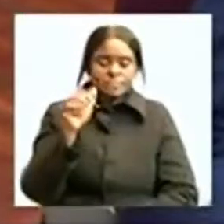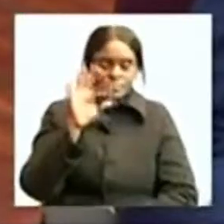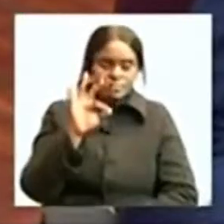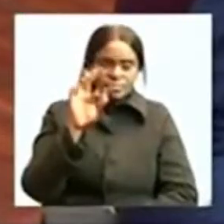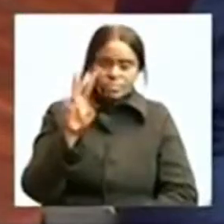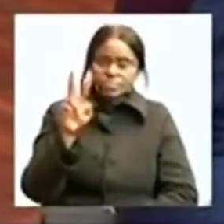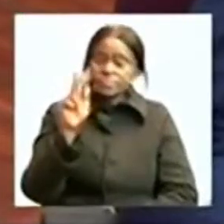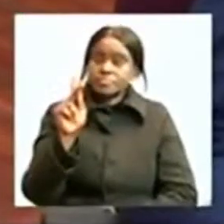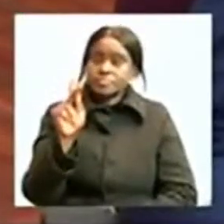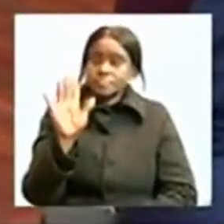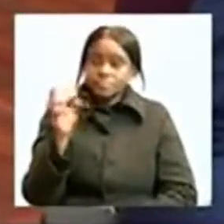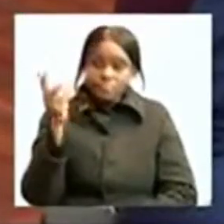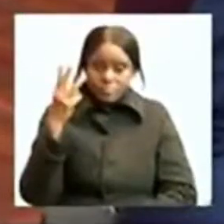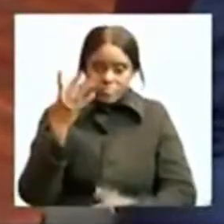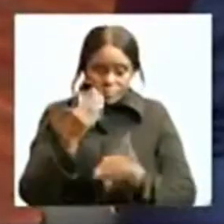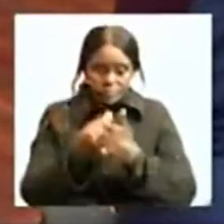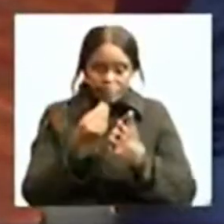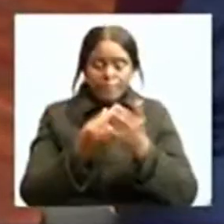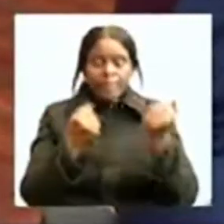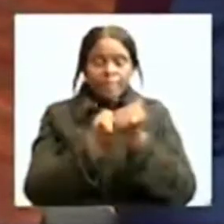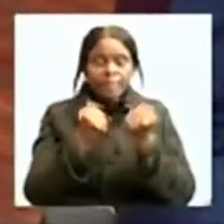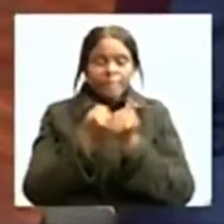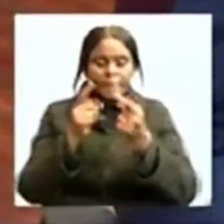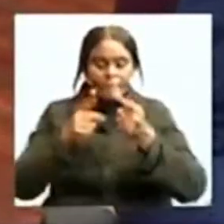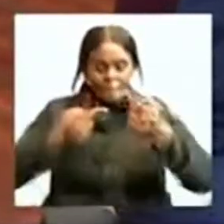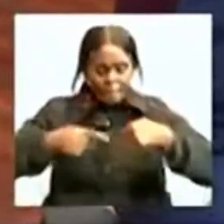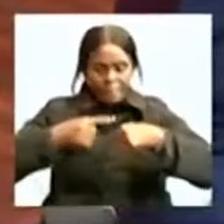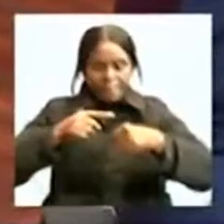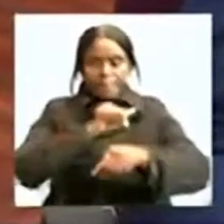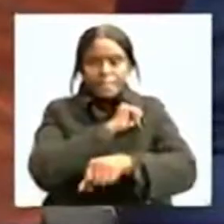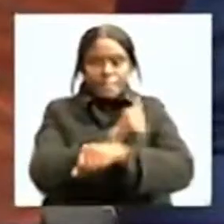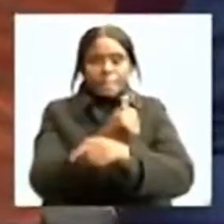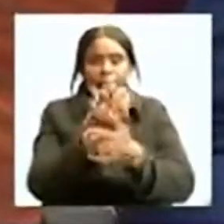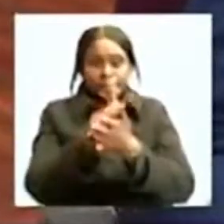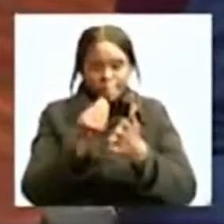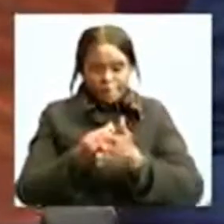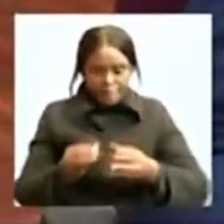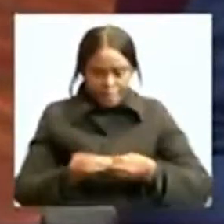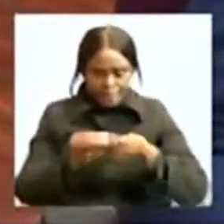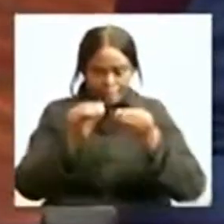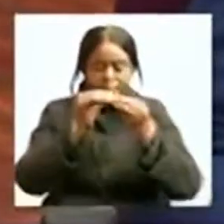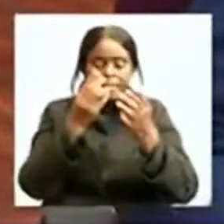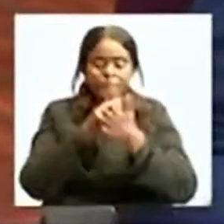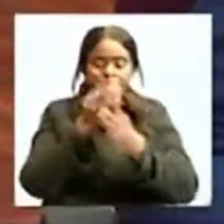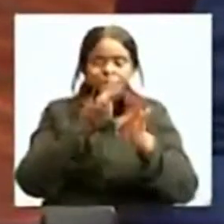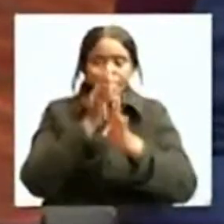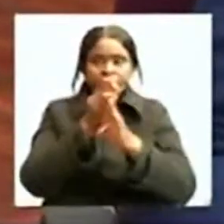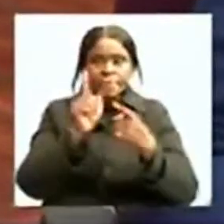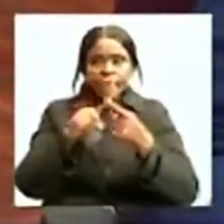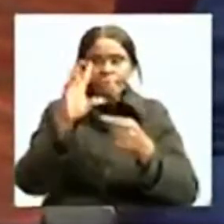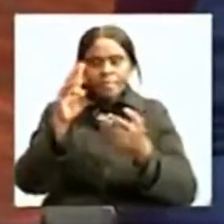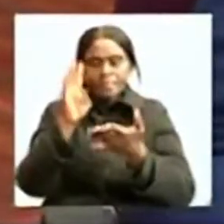4,704,714,492 kwacha was funded to local authorities, bringing the total funding to